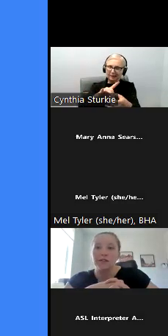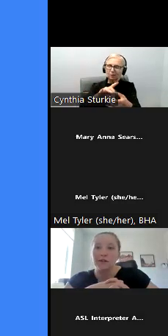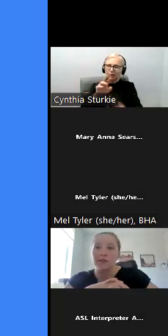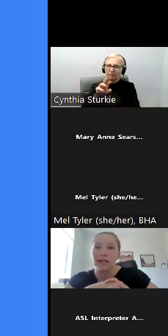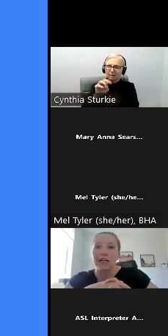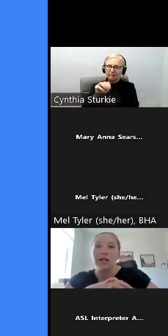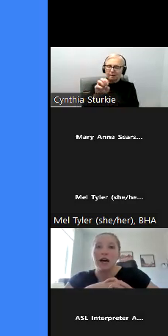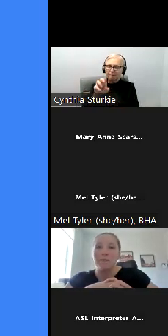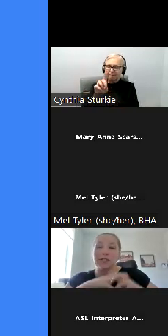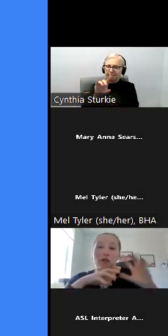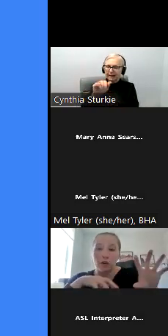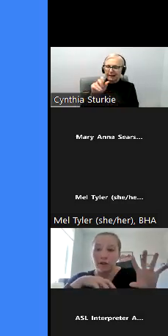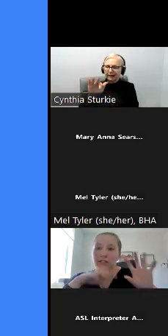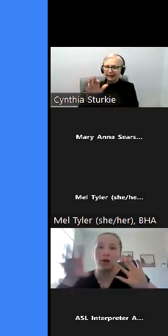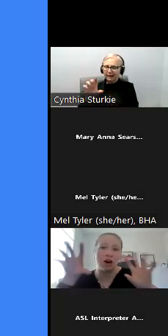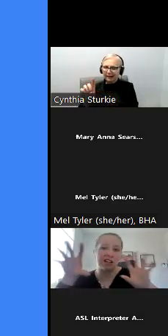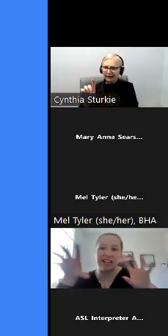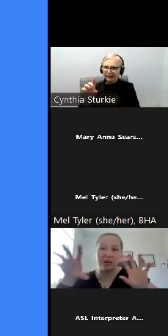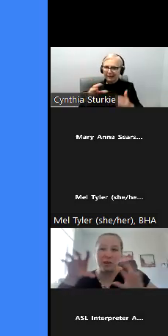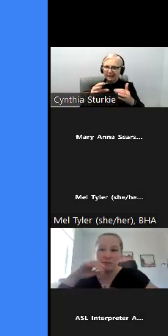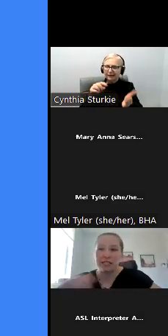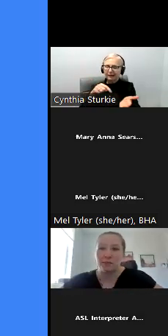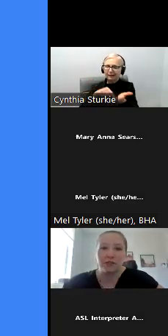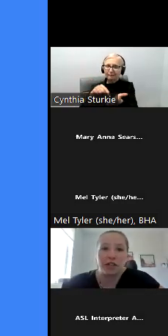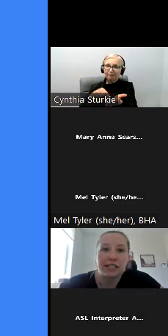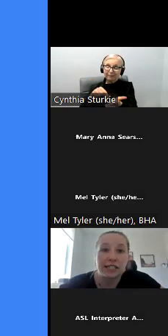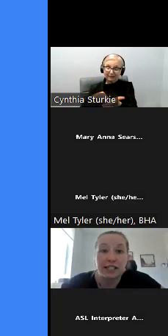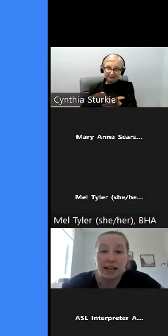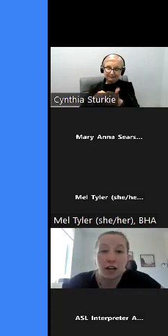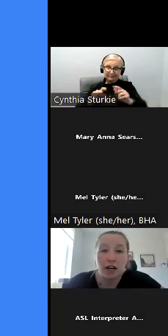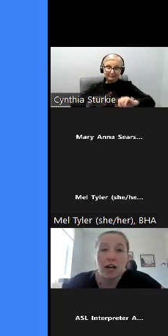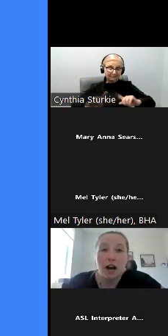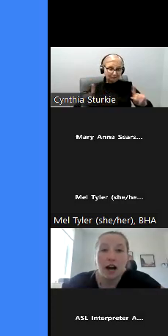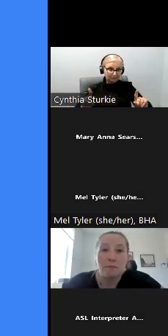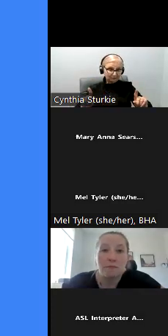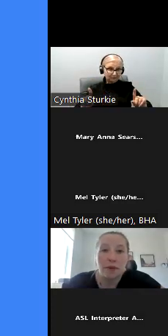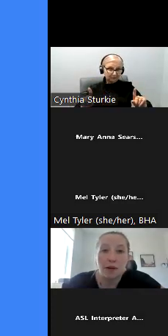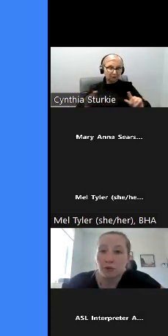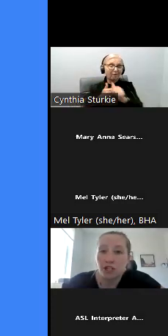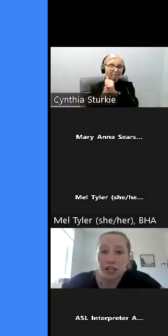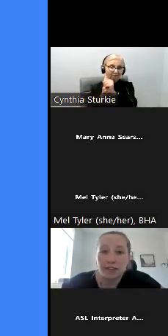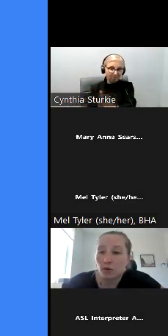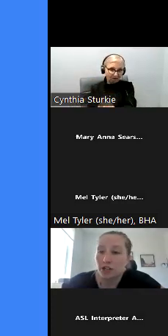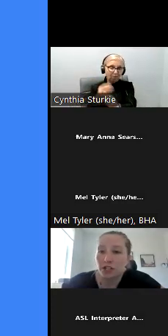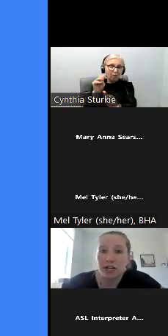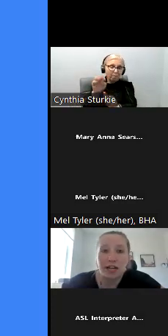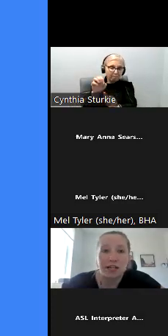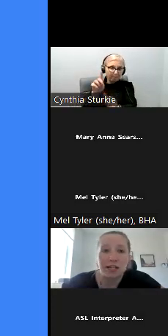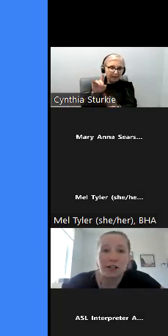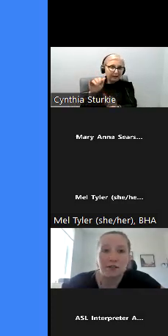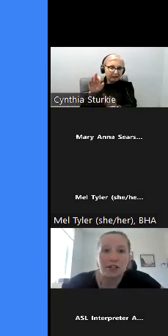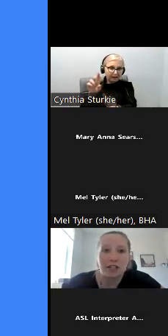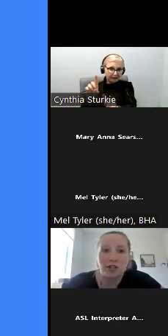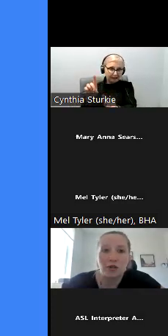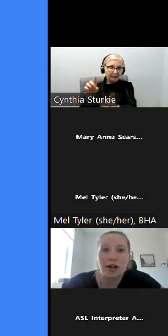requirements. So even if something is a little more flexible on our side, there may be some differences there. But I appreciate that question,